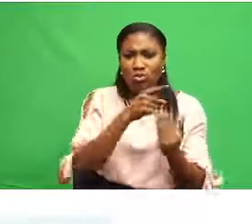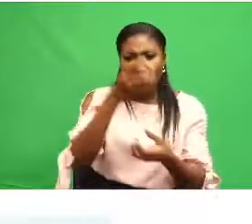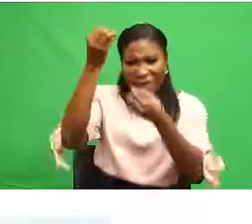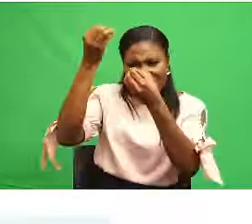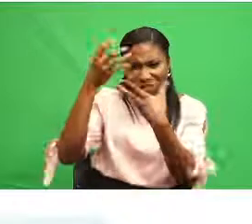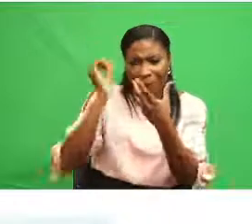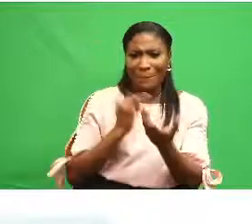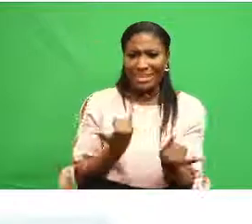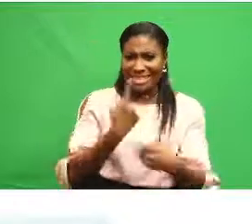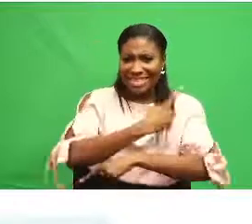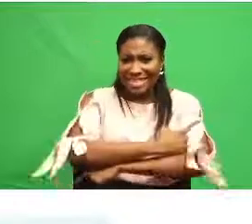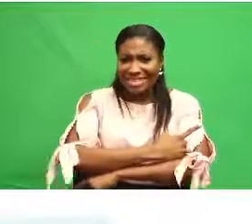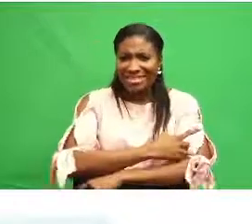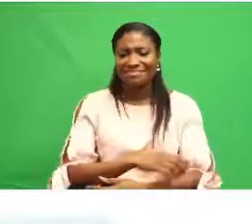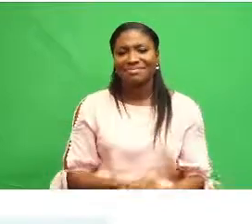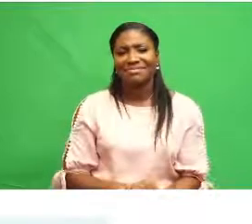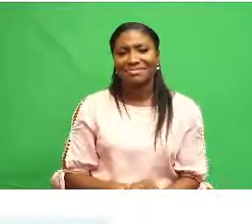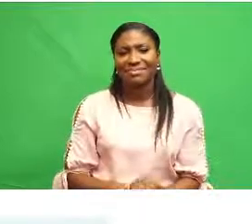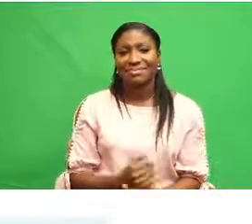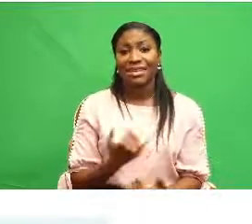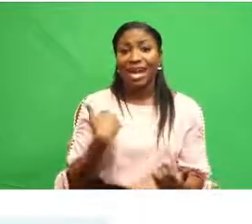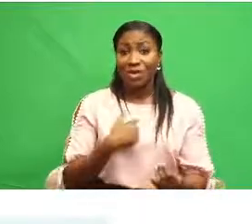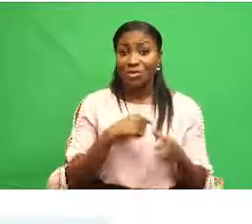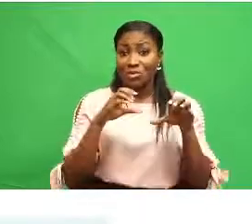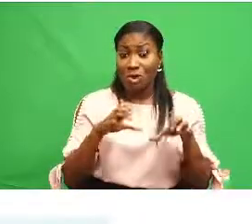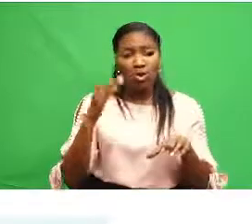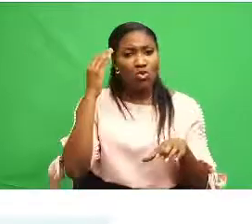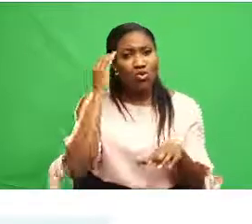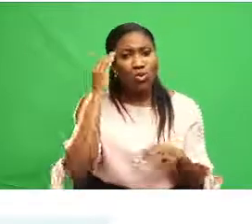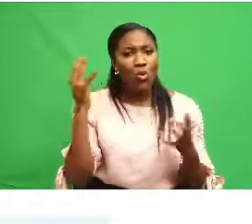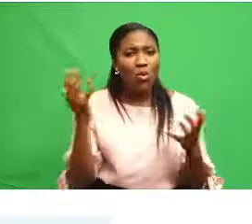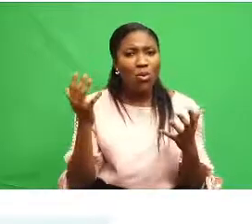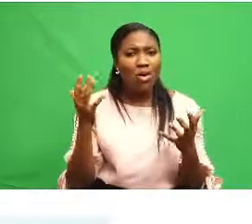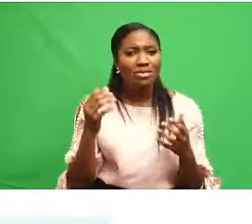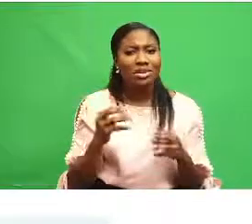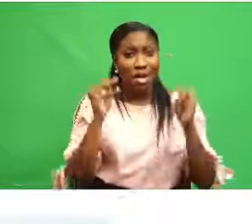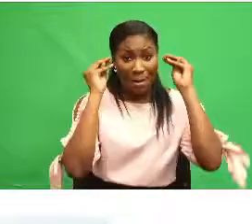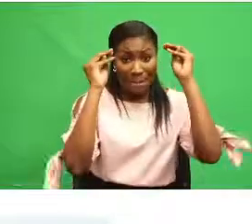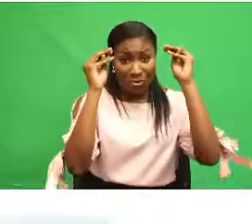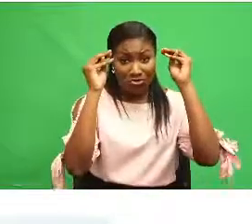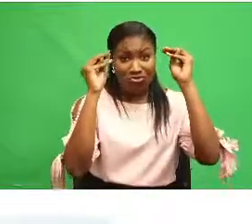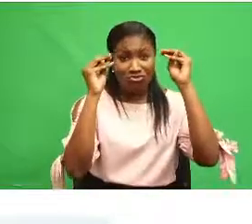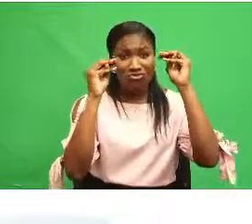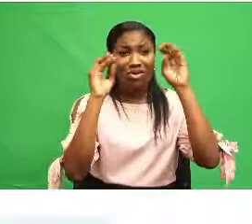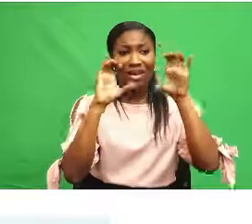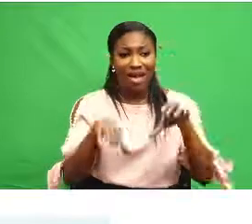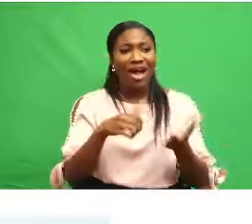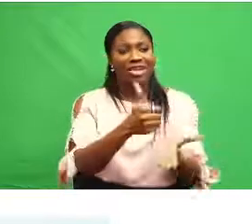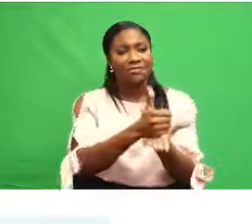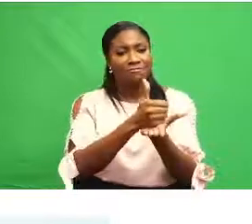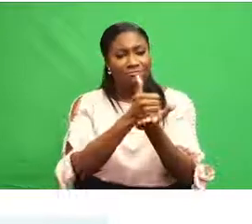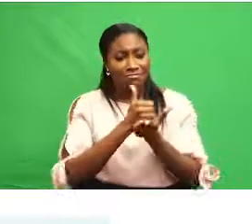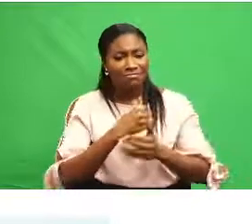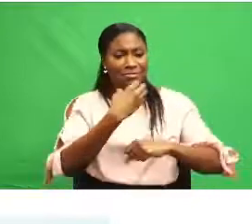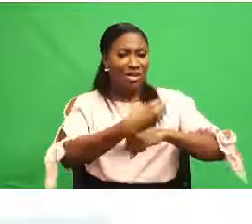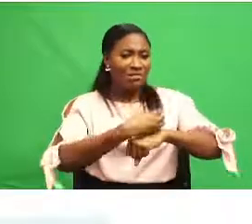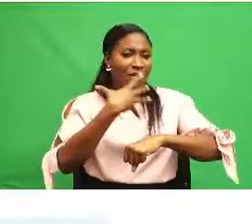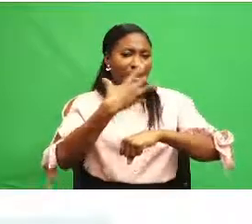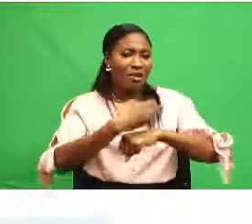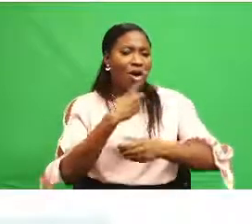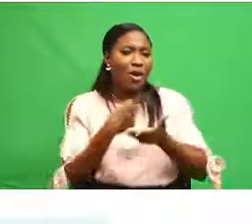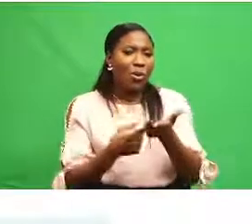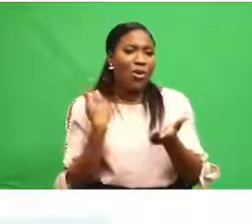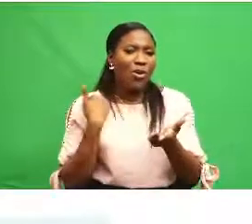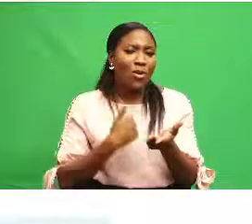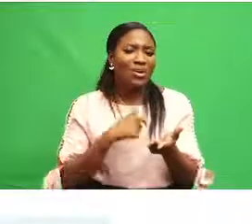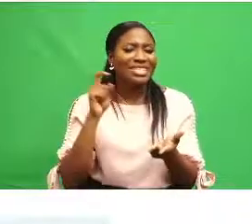today, and we can, most importantly, we know that we can depend on the ministry to give us any advice that we may need. So we have